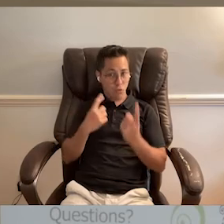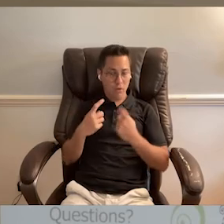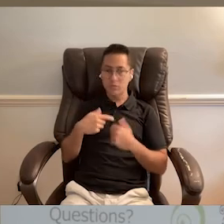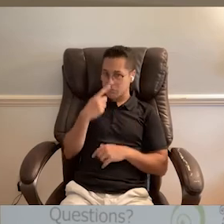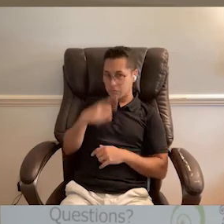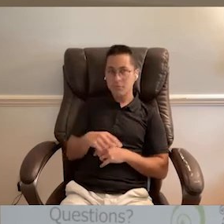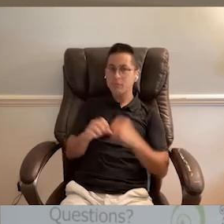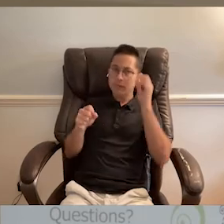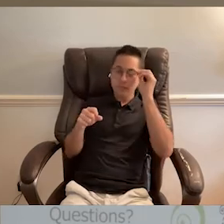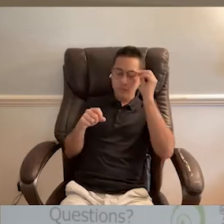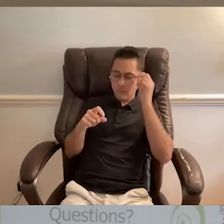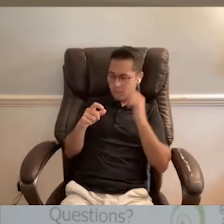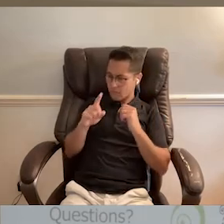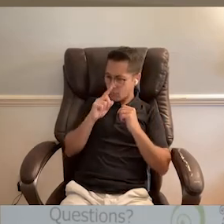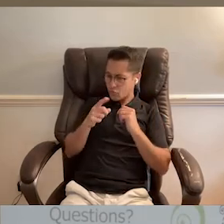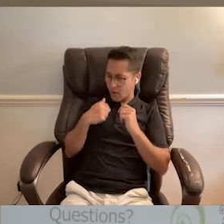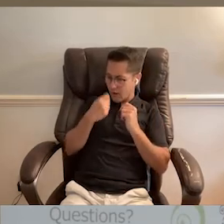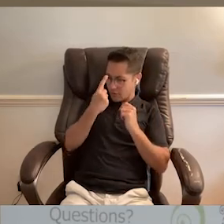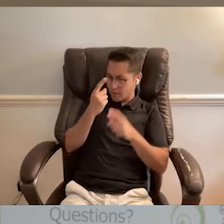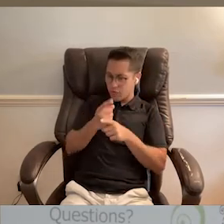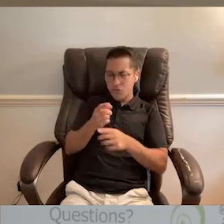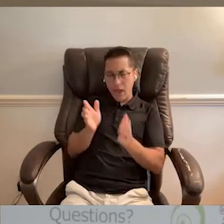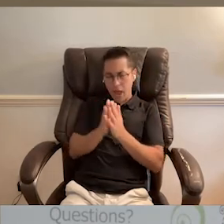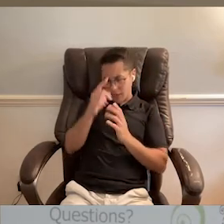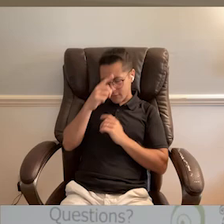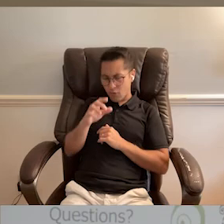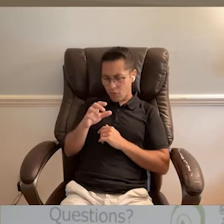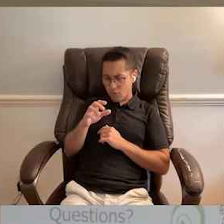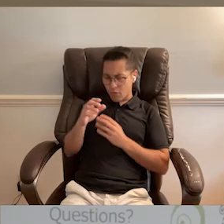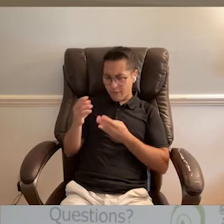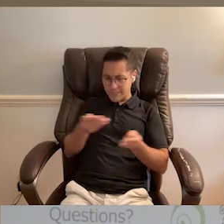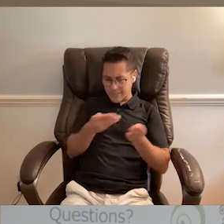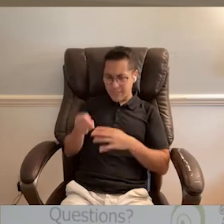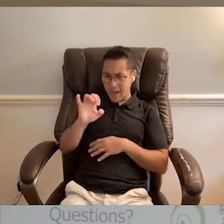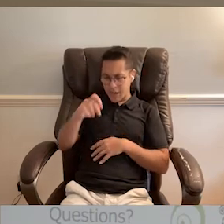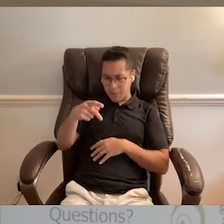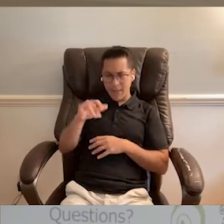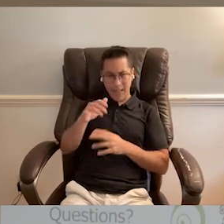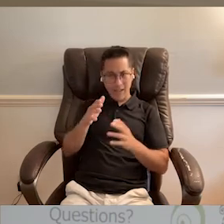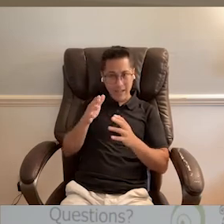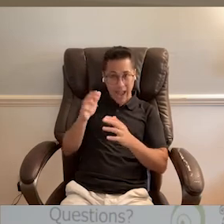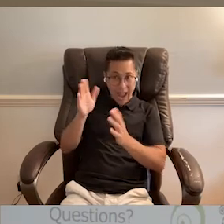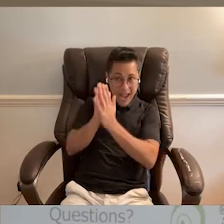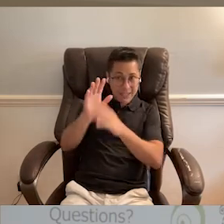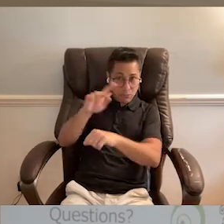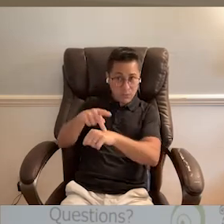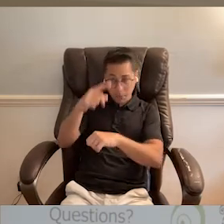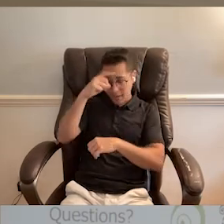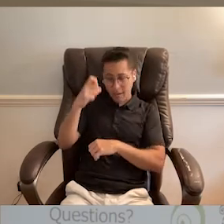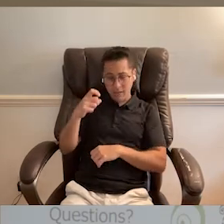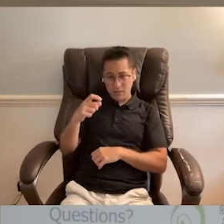that I understand, to ask for the facilitated IEP meetings, is through the school, I ask the principal because, we're at the second level, or I just